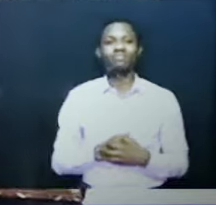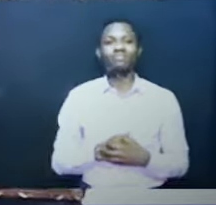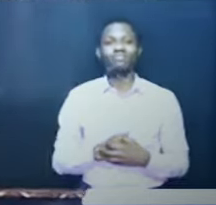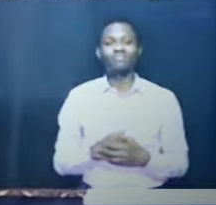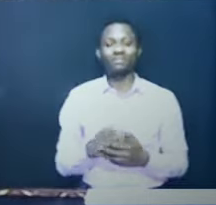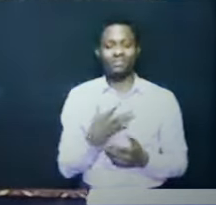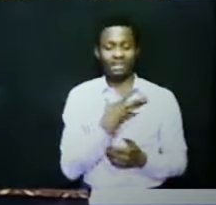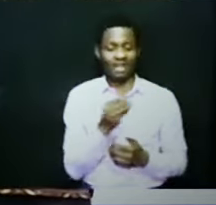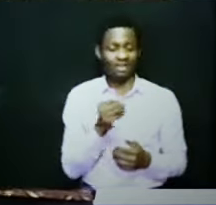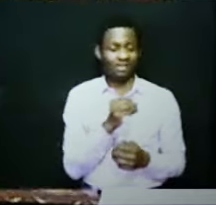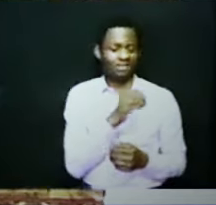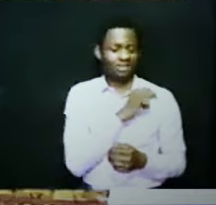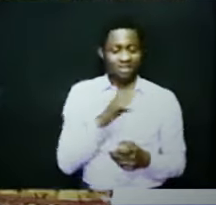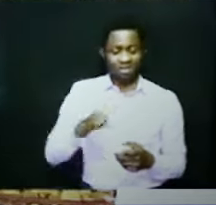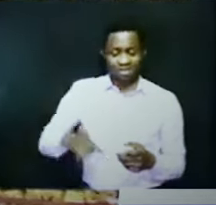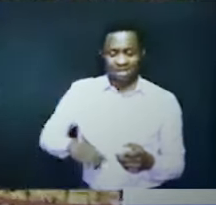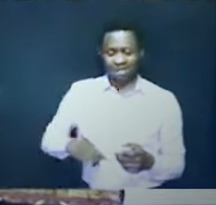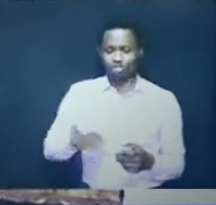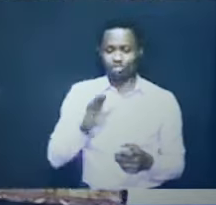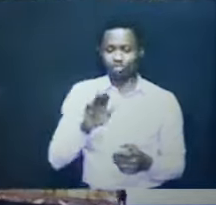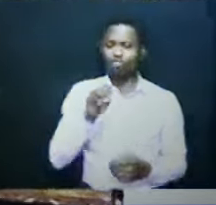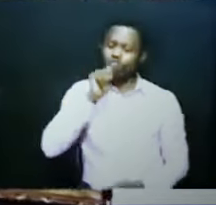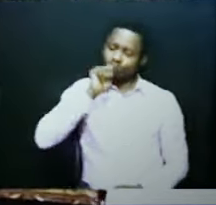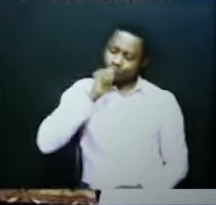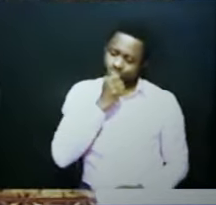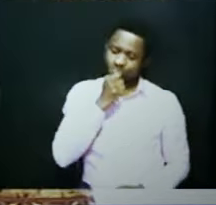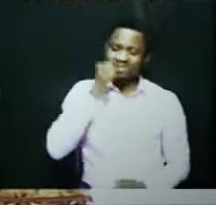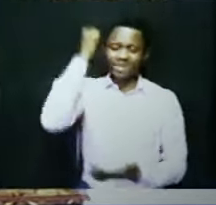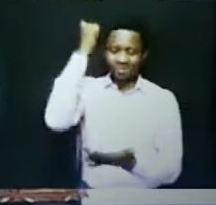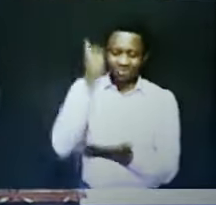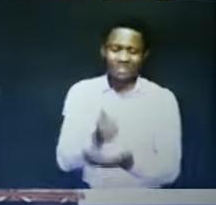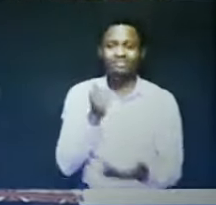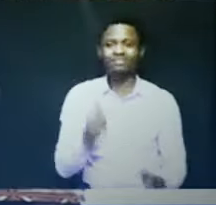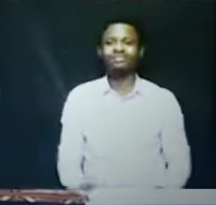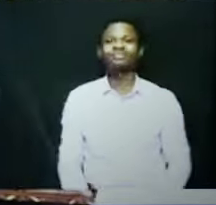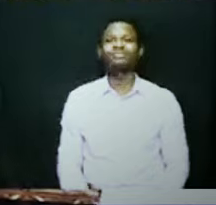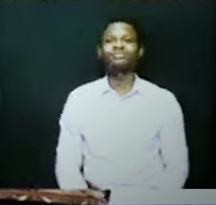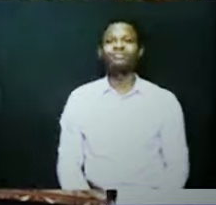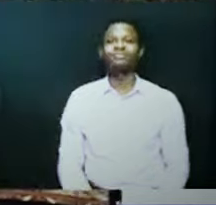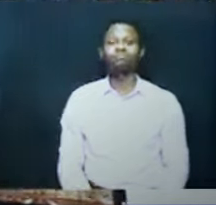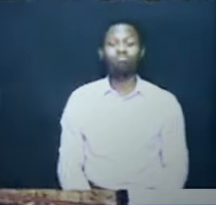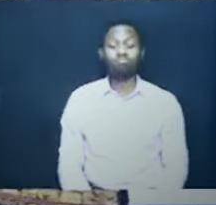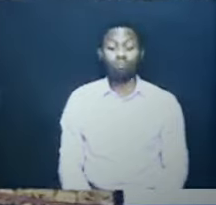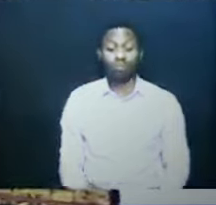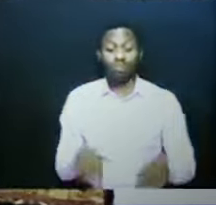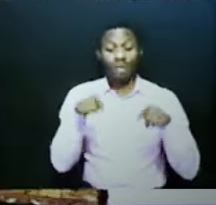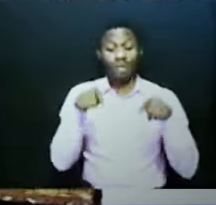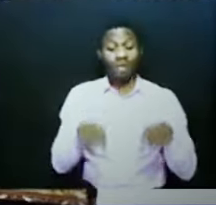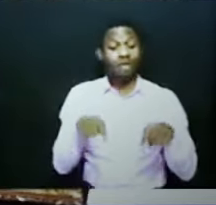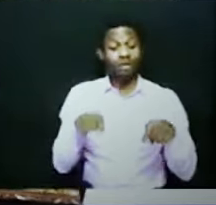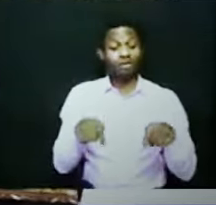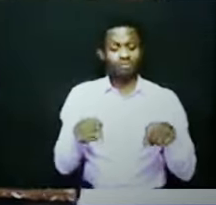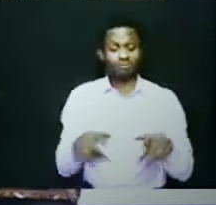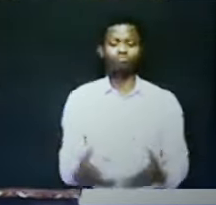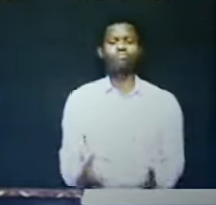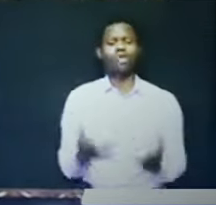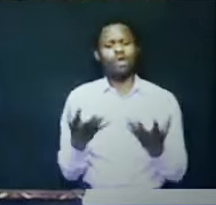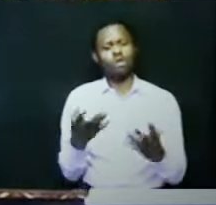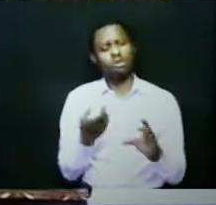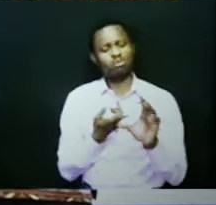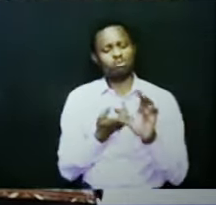Christ's perseverance. Amen. Amen. But tonight I want us to begin